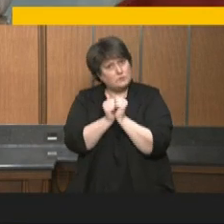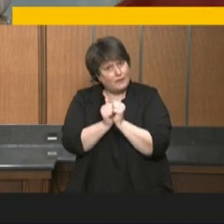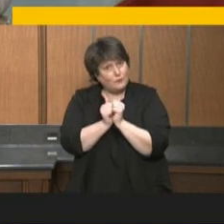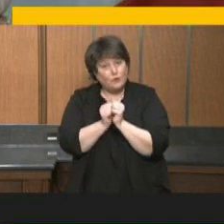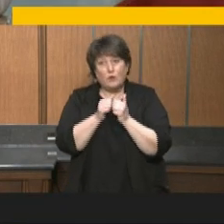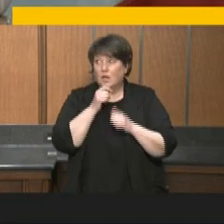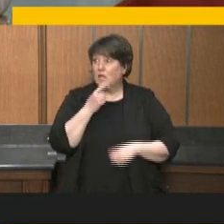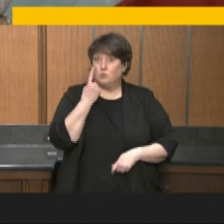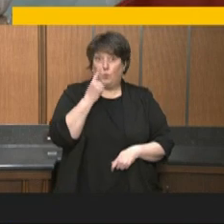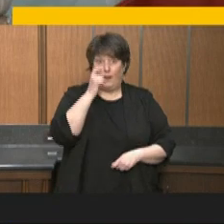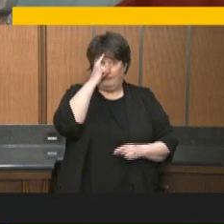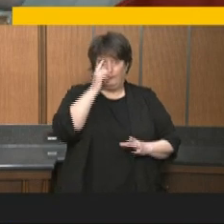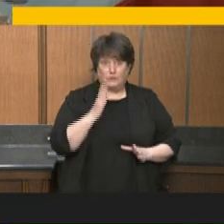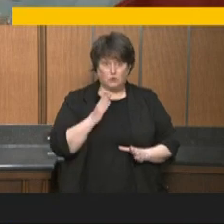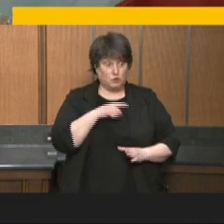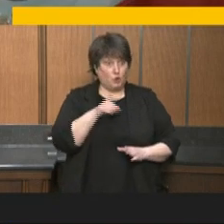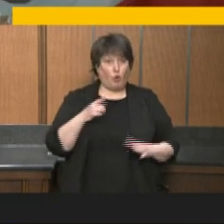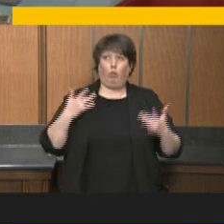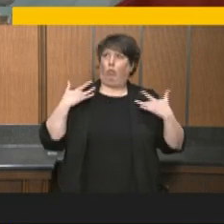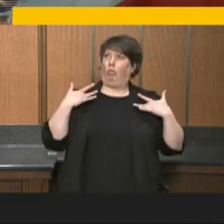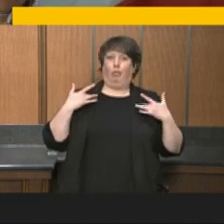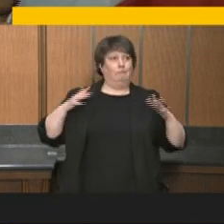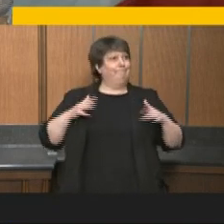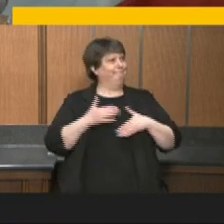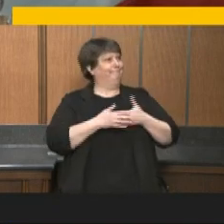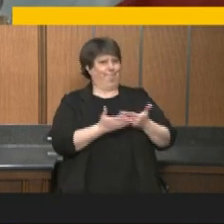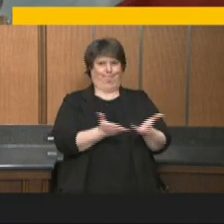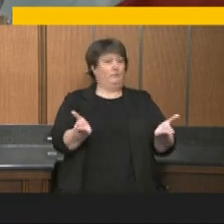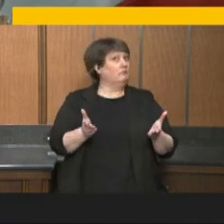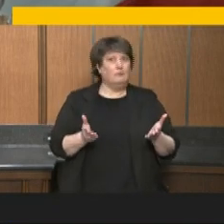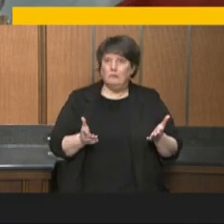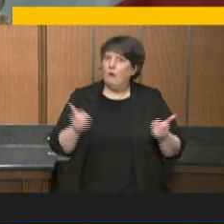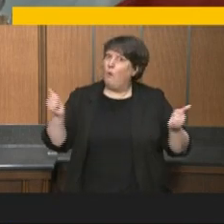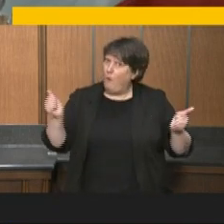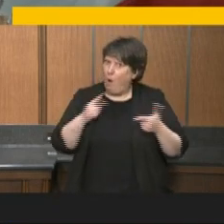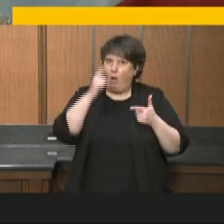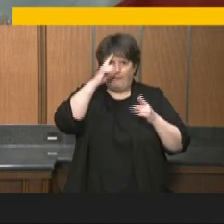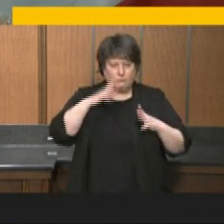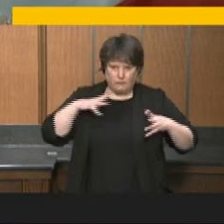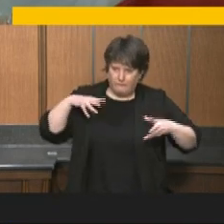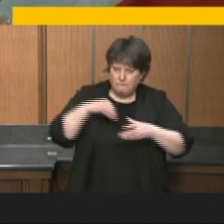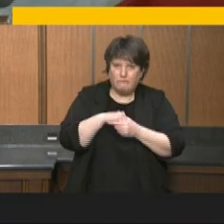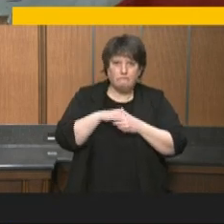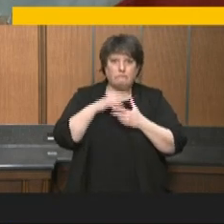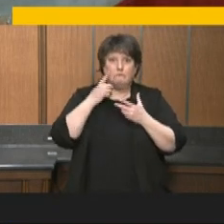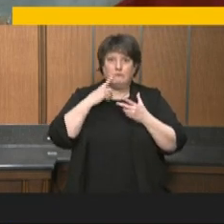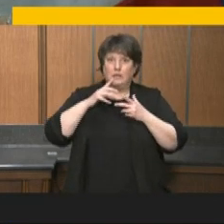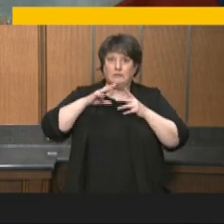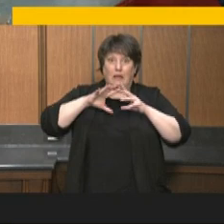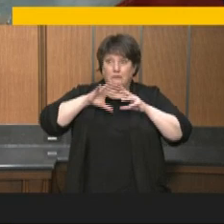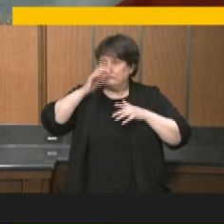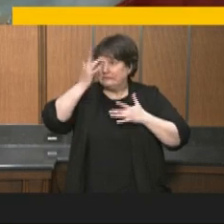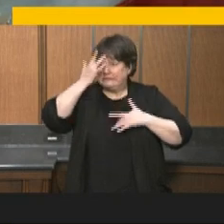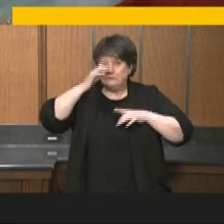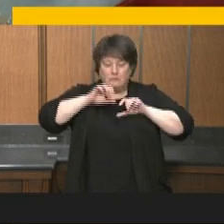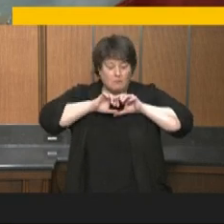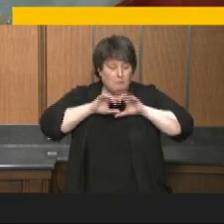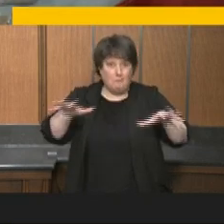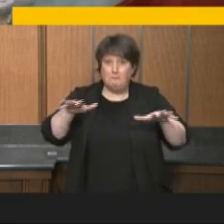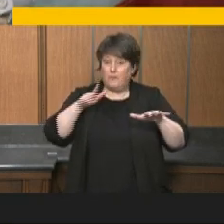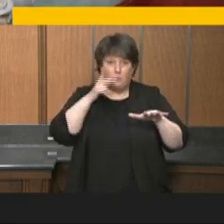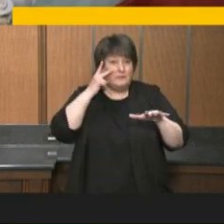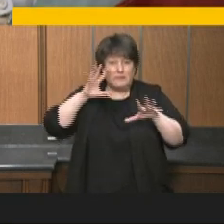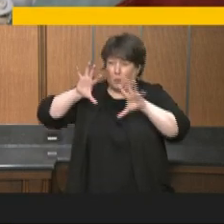is unaffected. That big tsunami that got unleashed actually happens, and we've been watching it happen around the world,